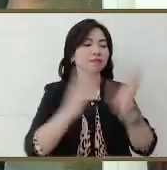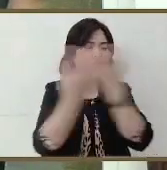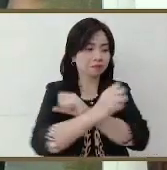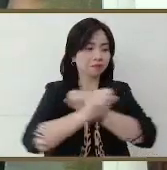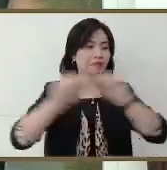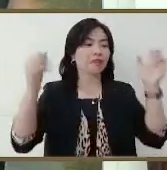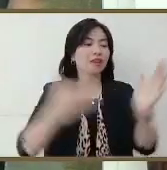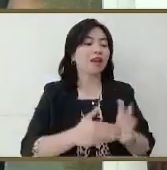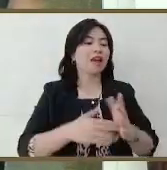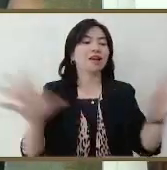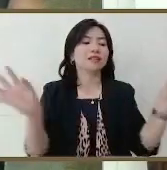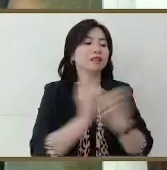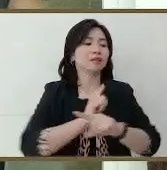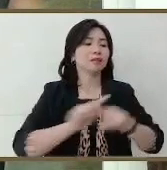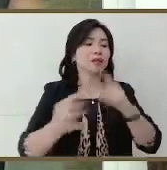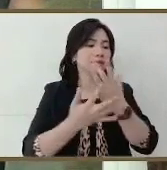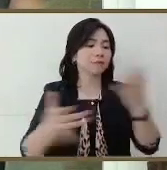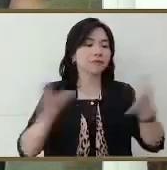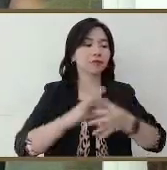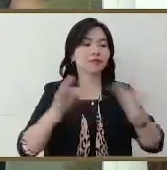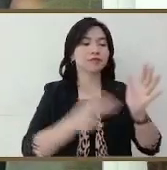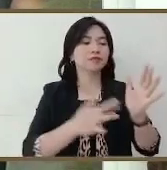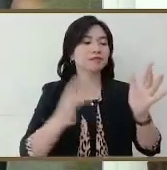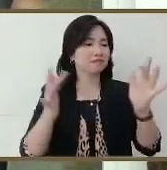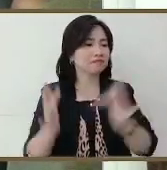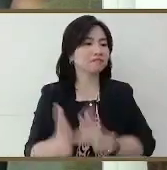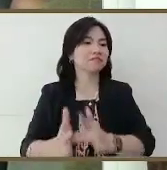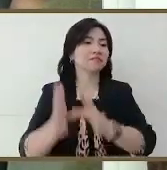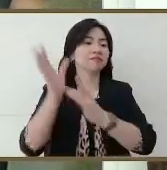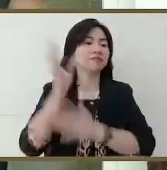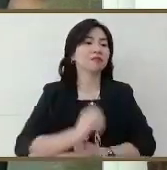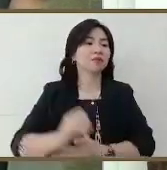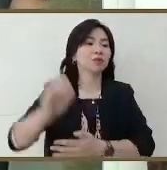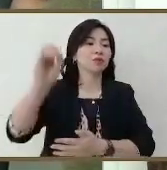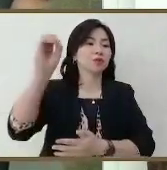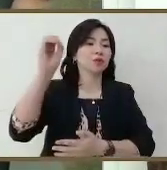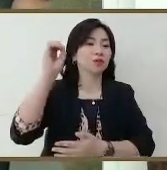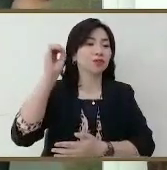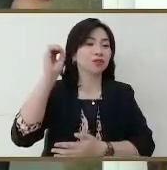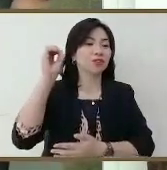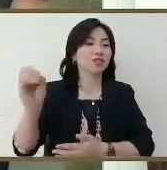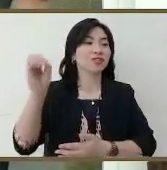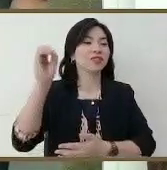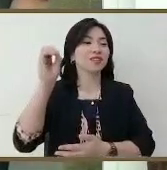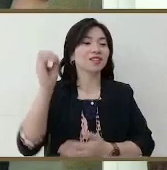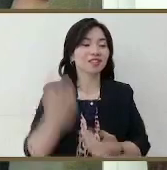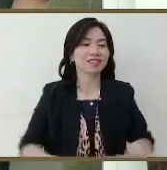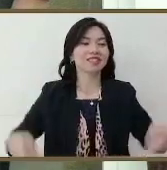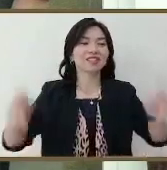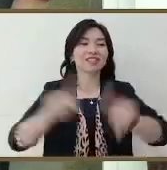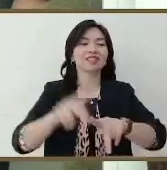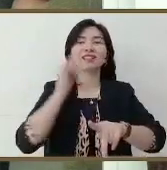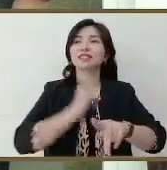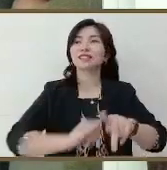me whole again? Nothing but the blood of the risen Lamb. Oh,